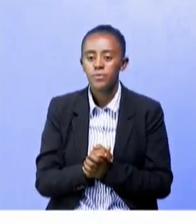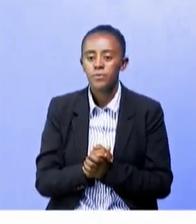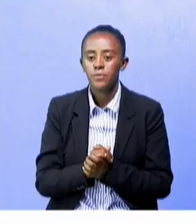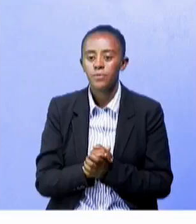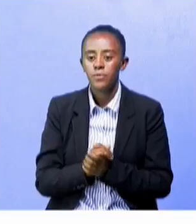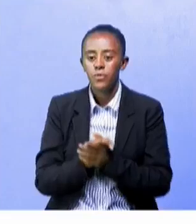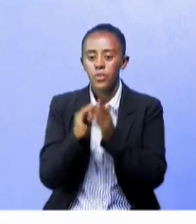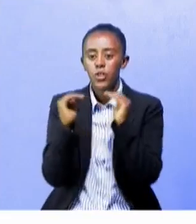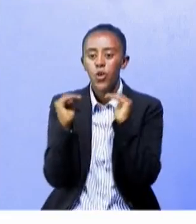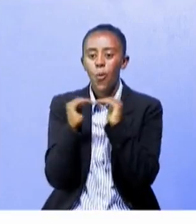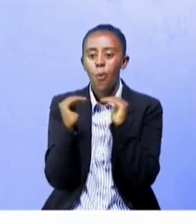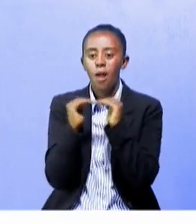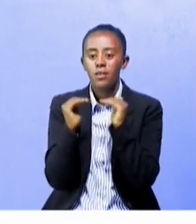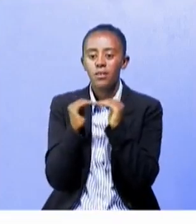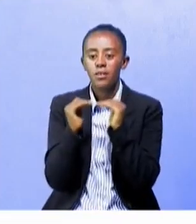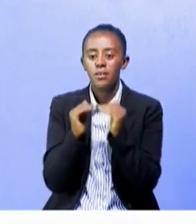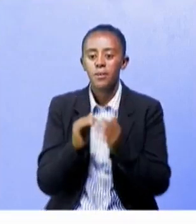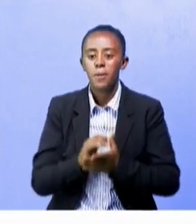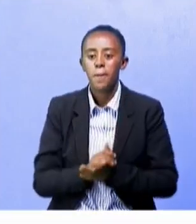Equality.